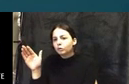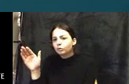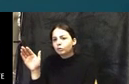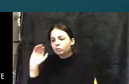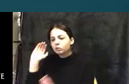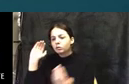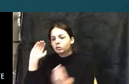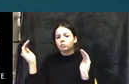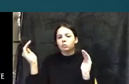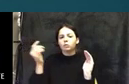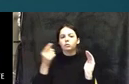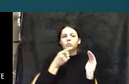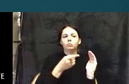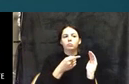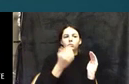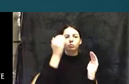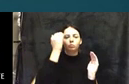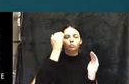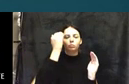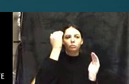about.